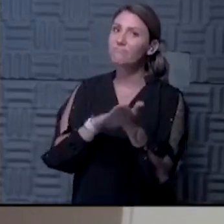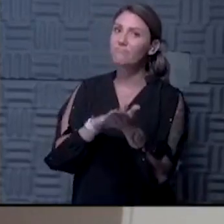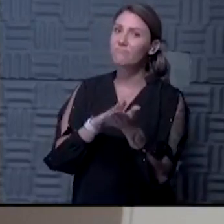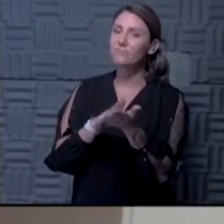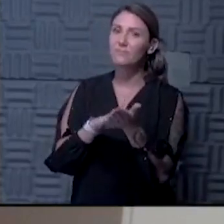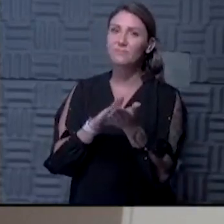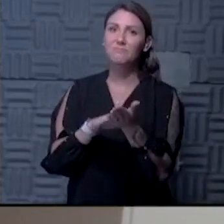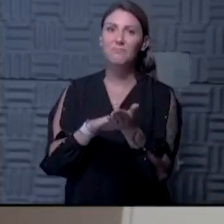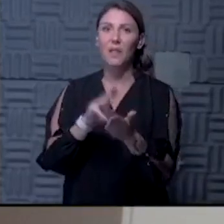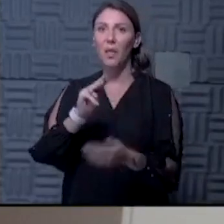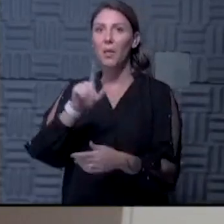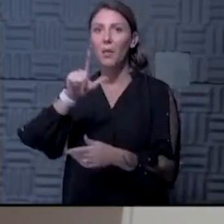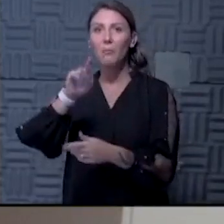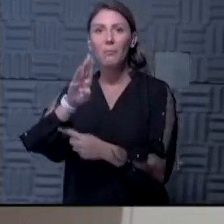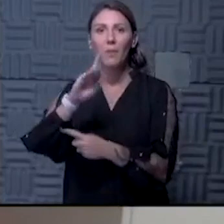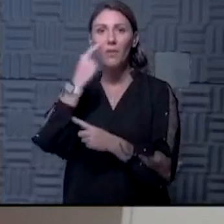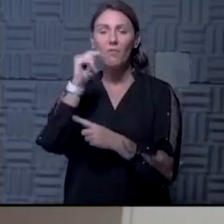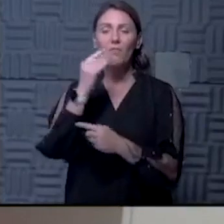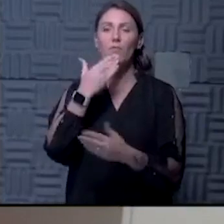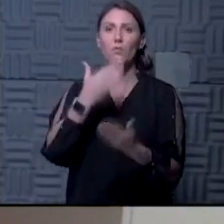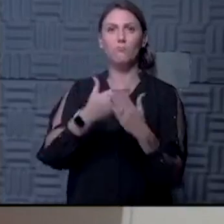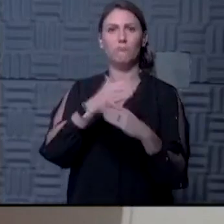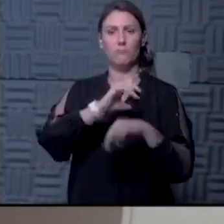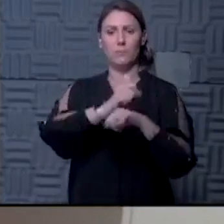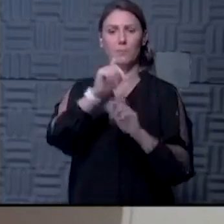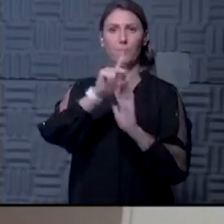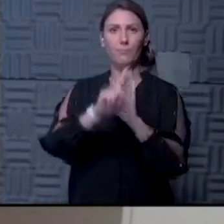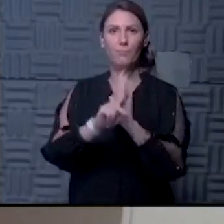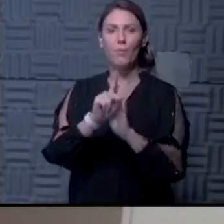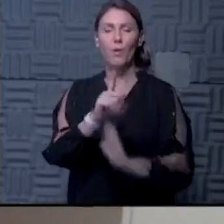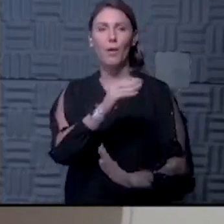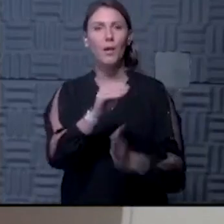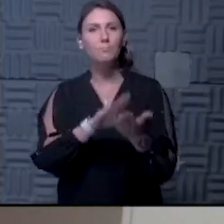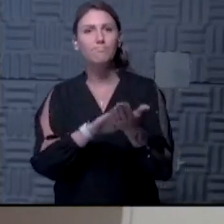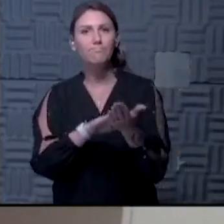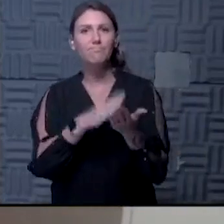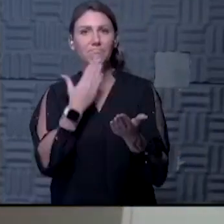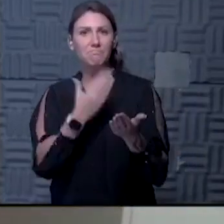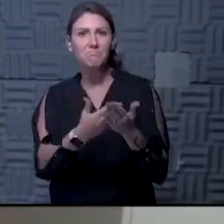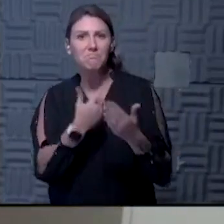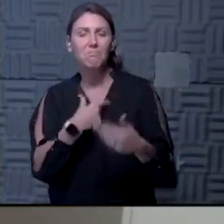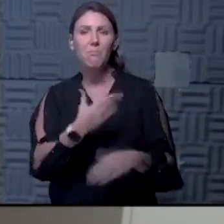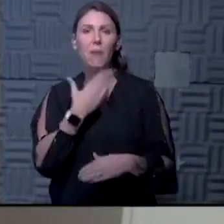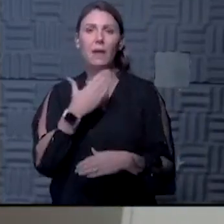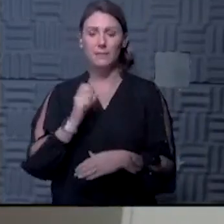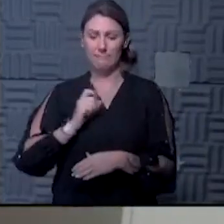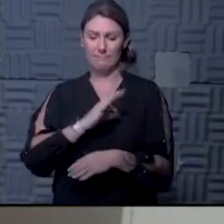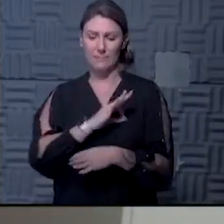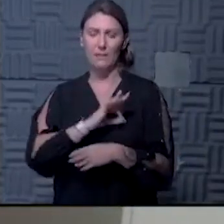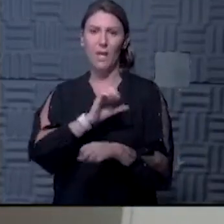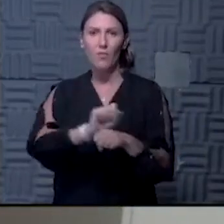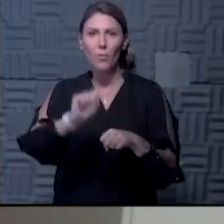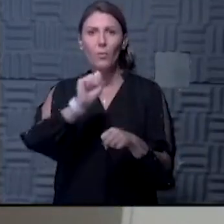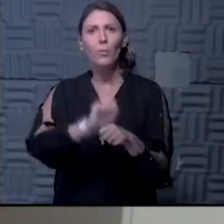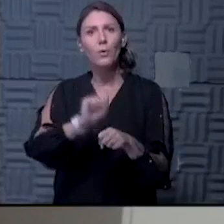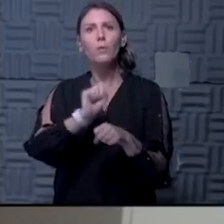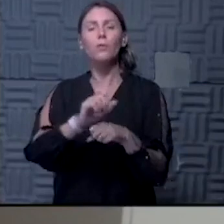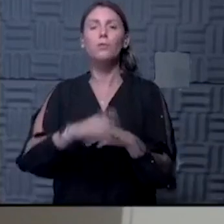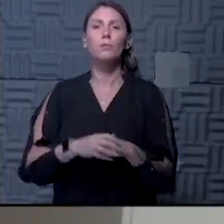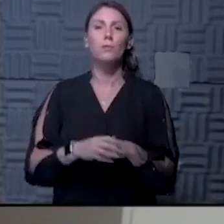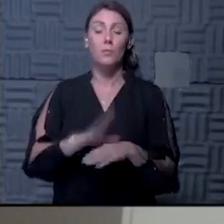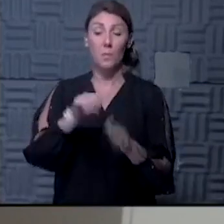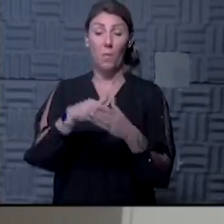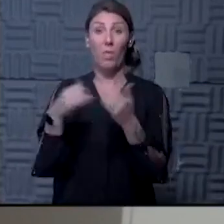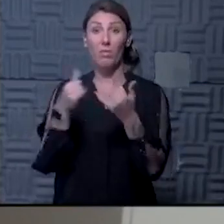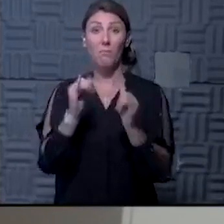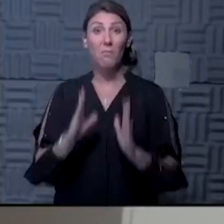good protocol. I commend my staff for working extremely hard on it with me, and then for our players